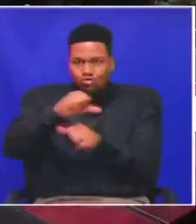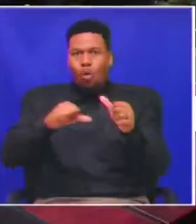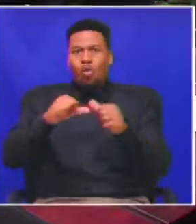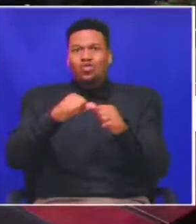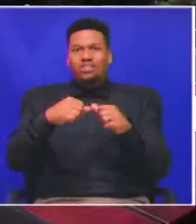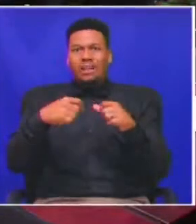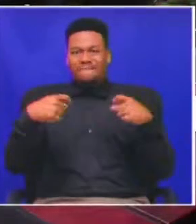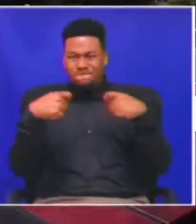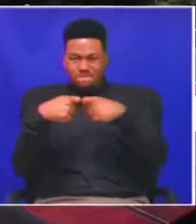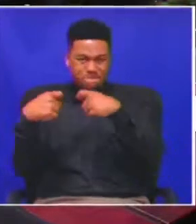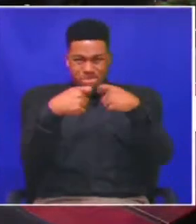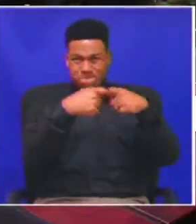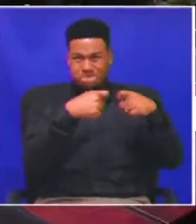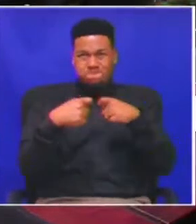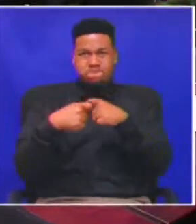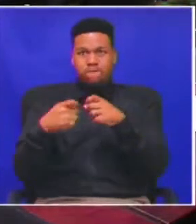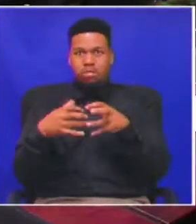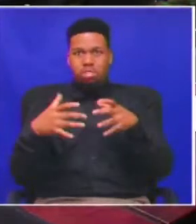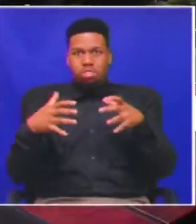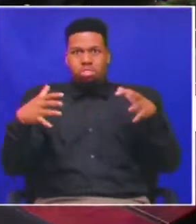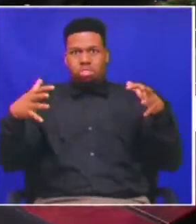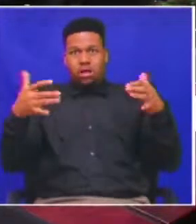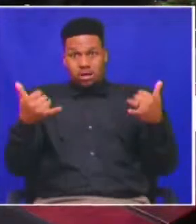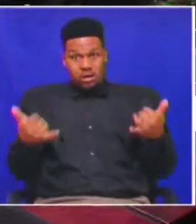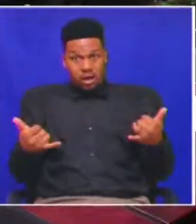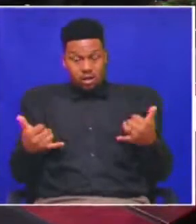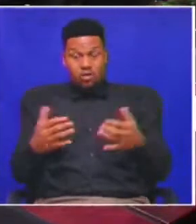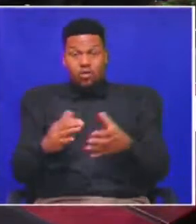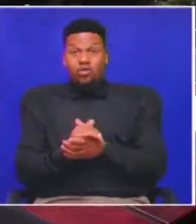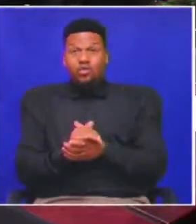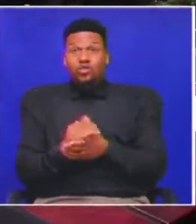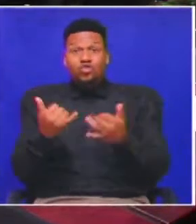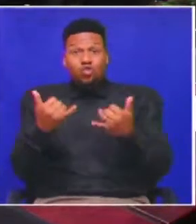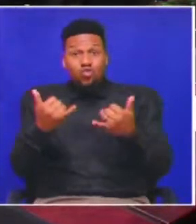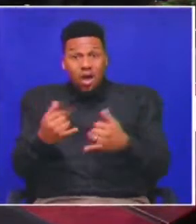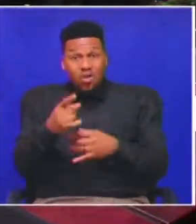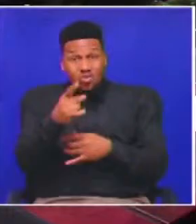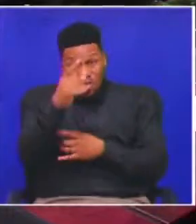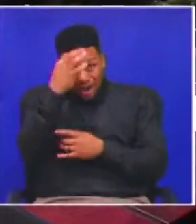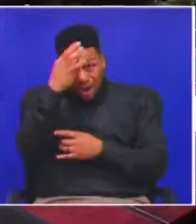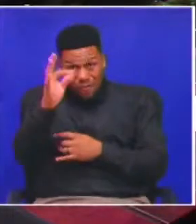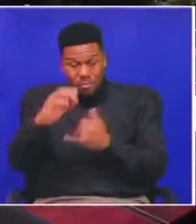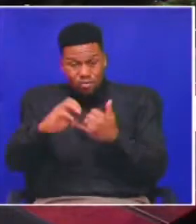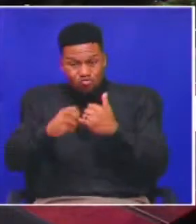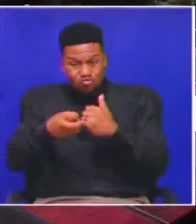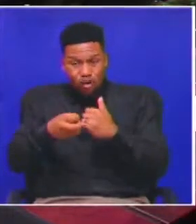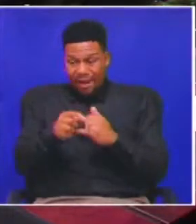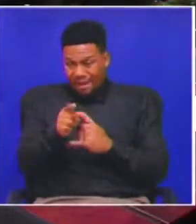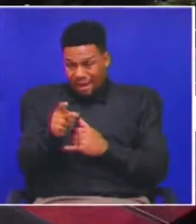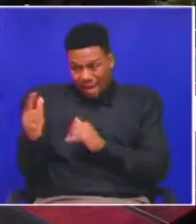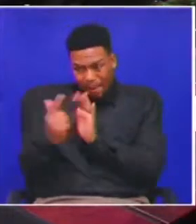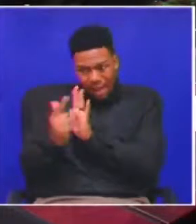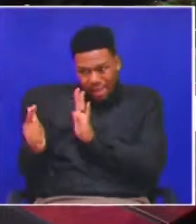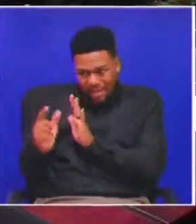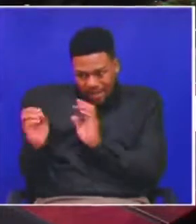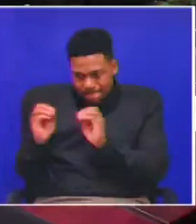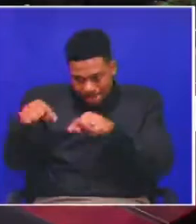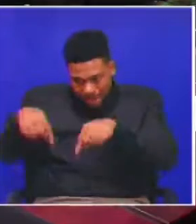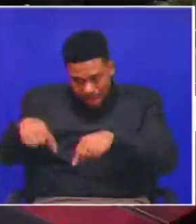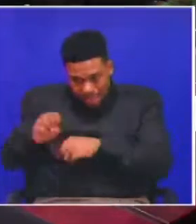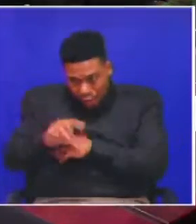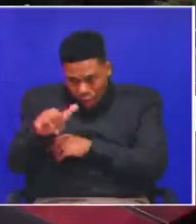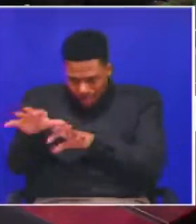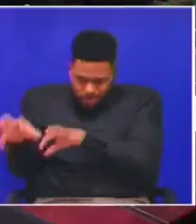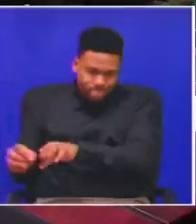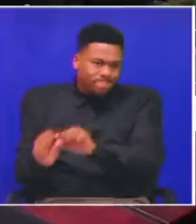for decisive government action to repatriate those who are in the Republic unlawfully while promoting legal and